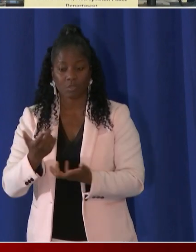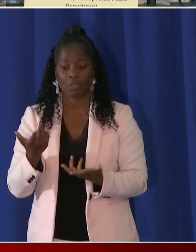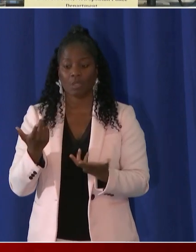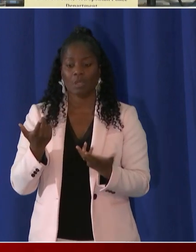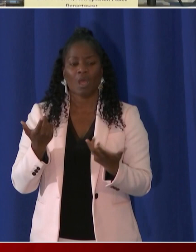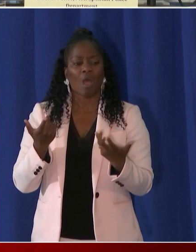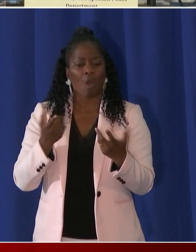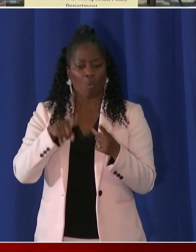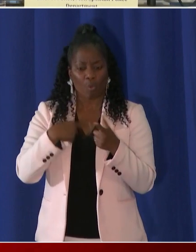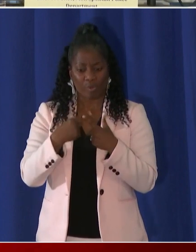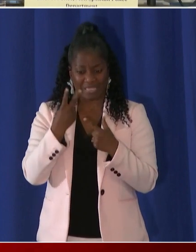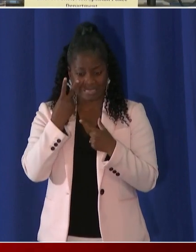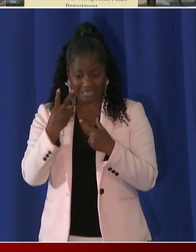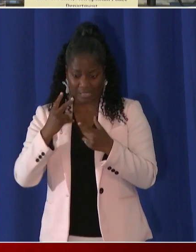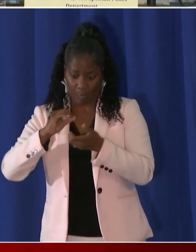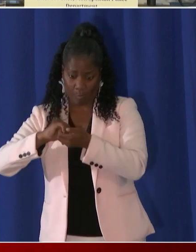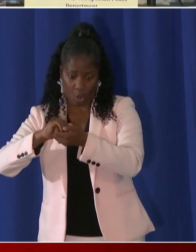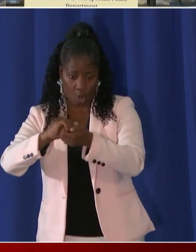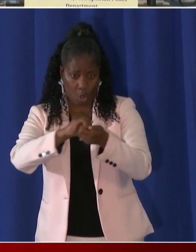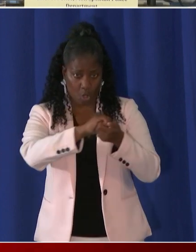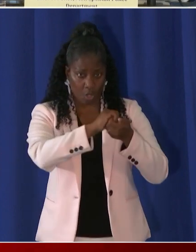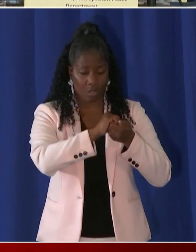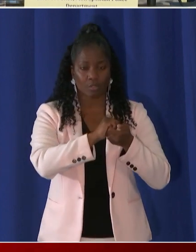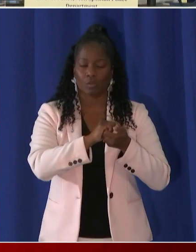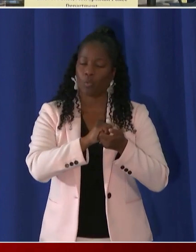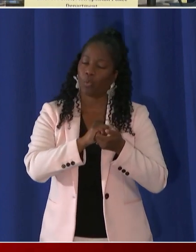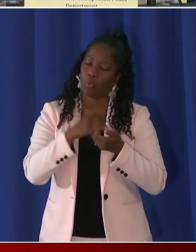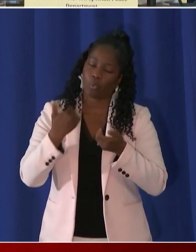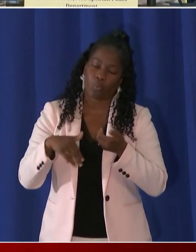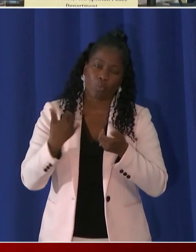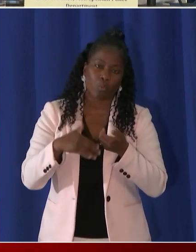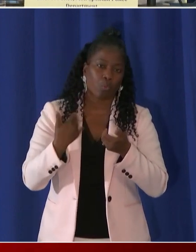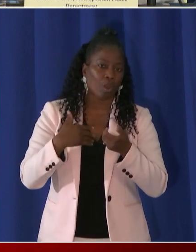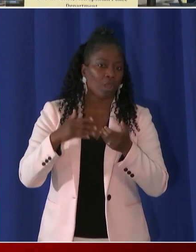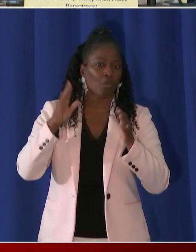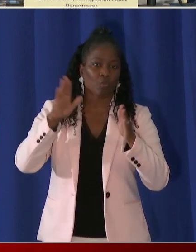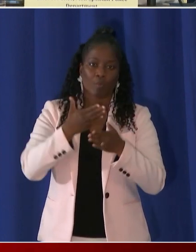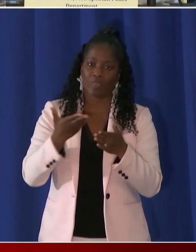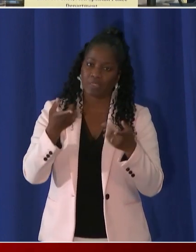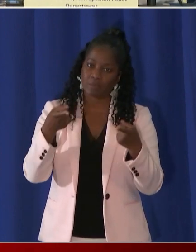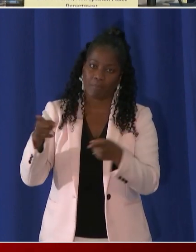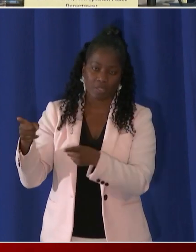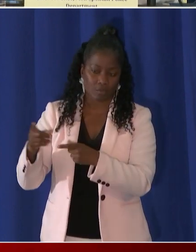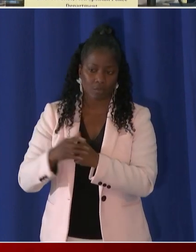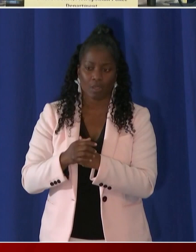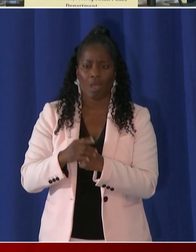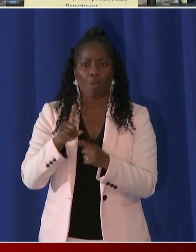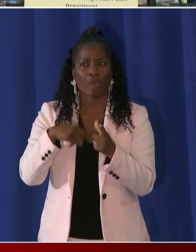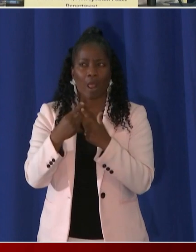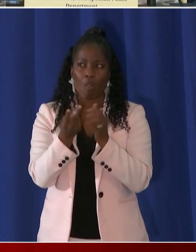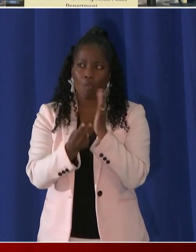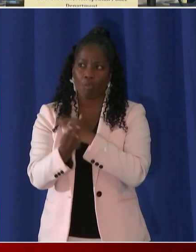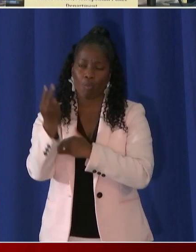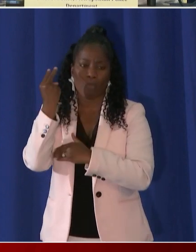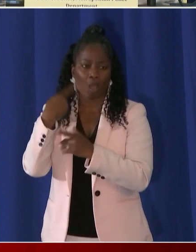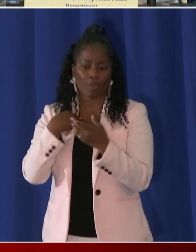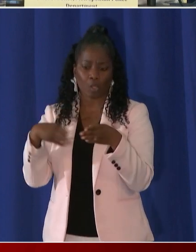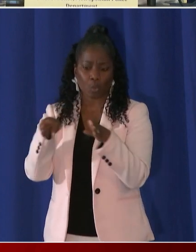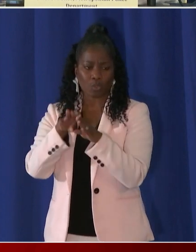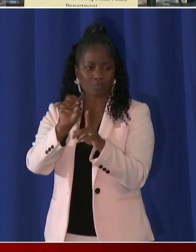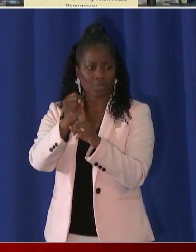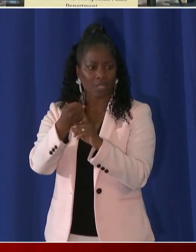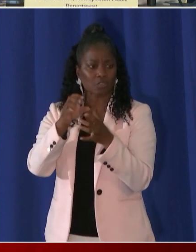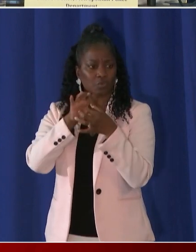those spaces, we're able to do some incredible things. And when I think back to when we closed out the